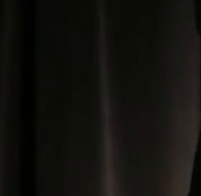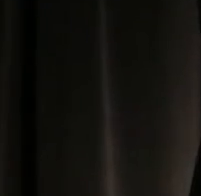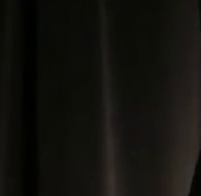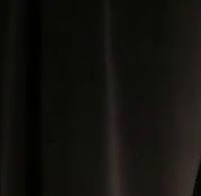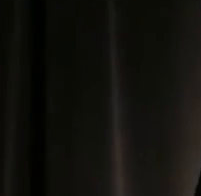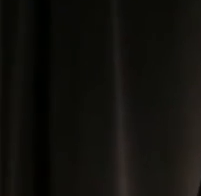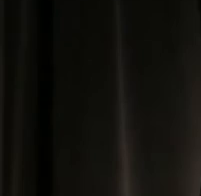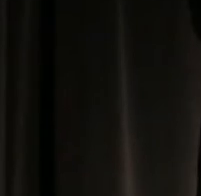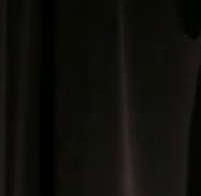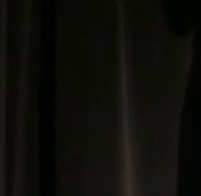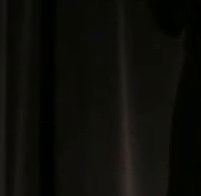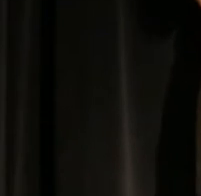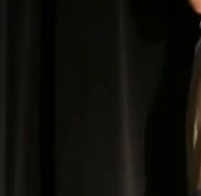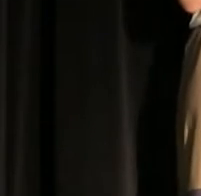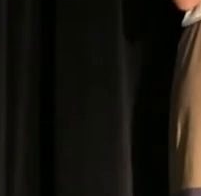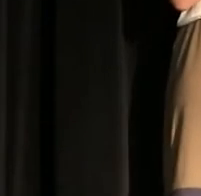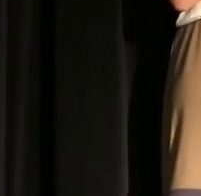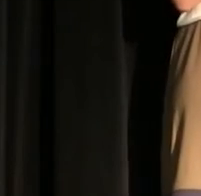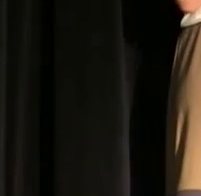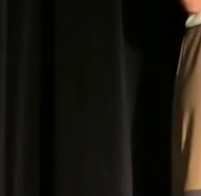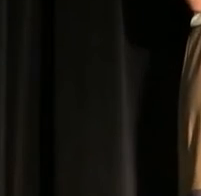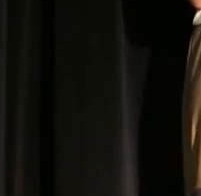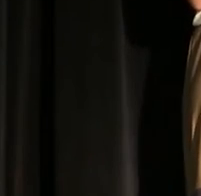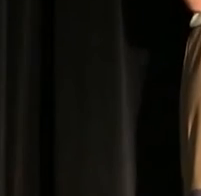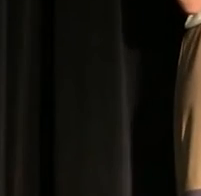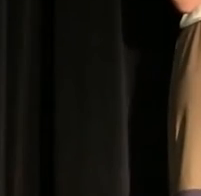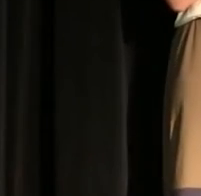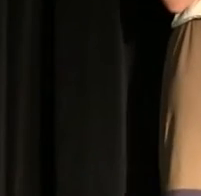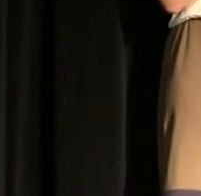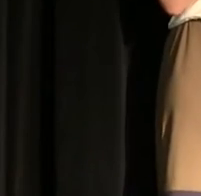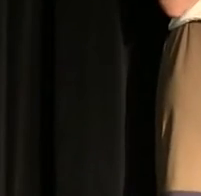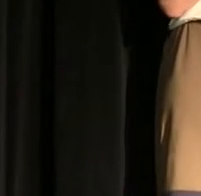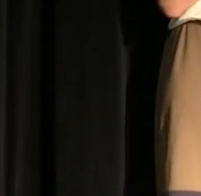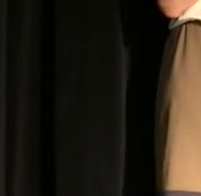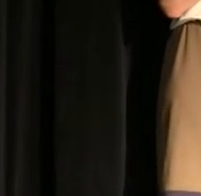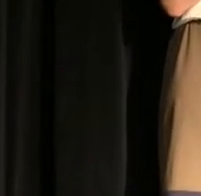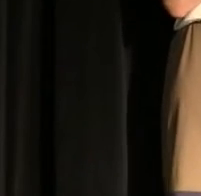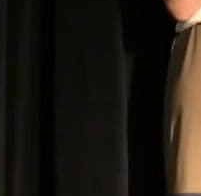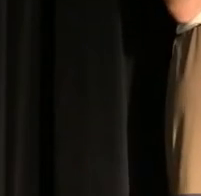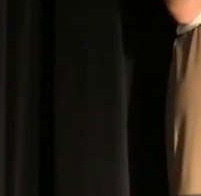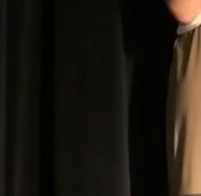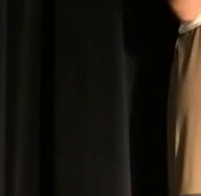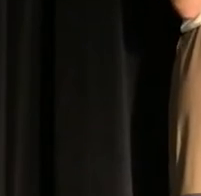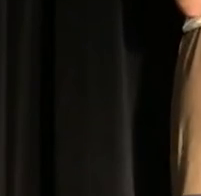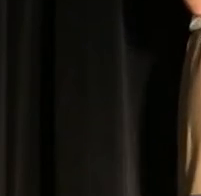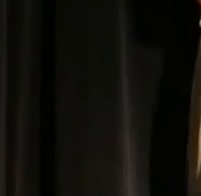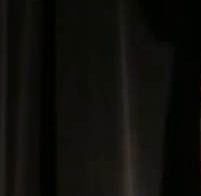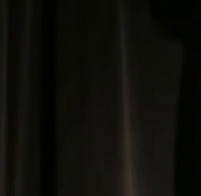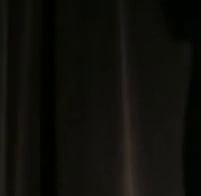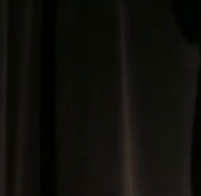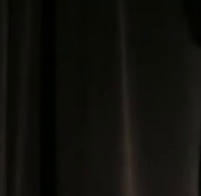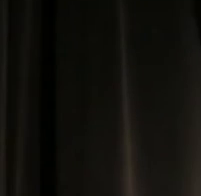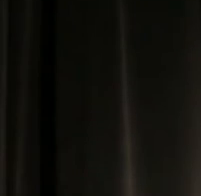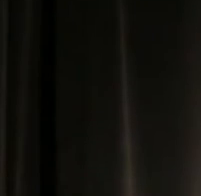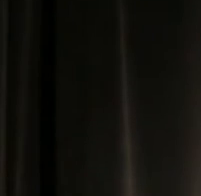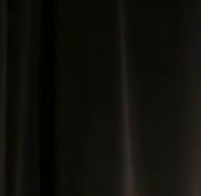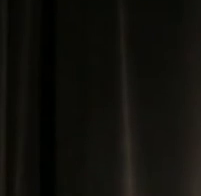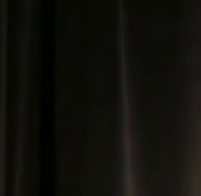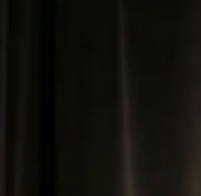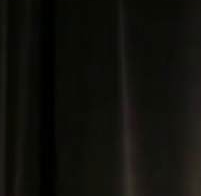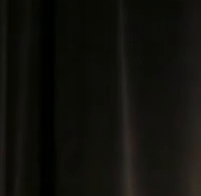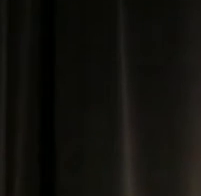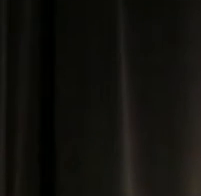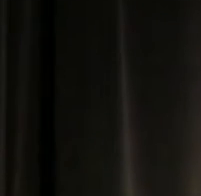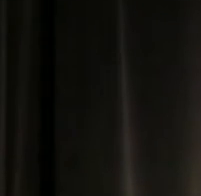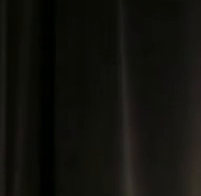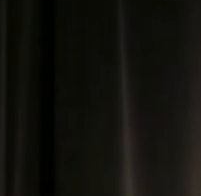music department was a huge part. You'll see a go-ball scene where there was some physical education involved, art, some of the